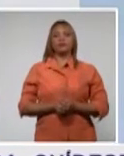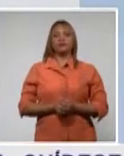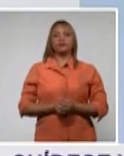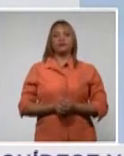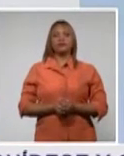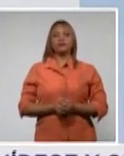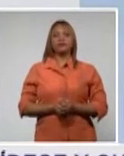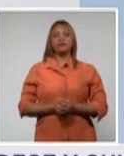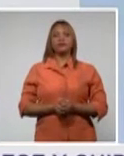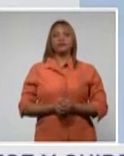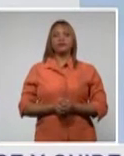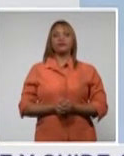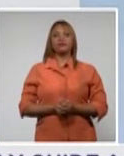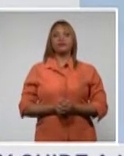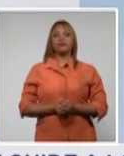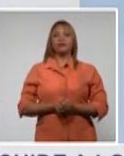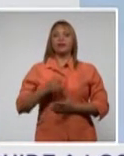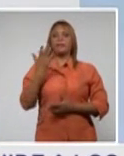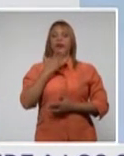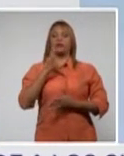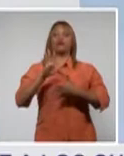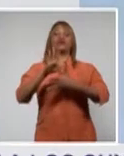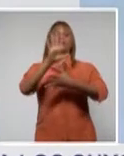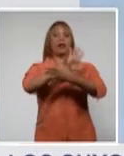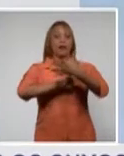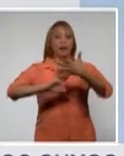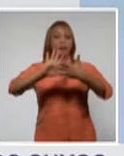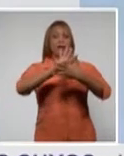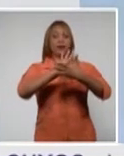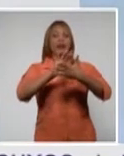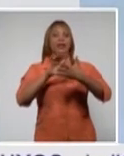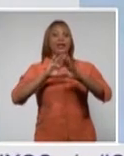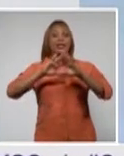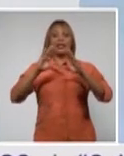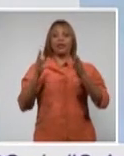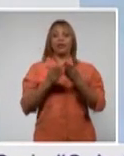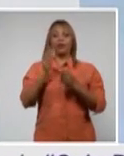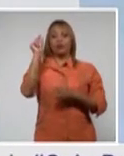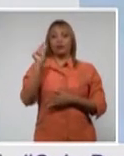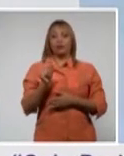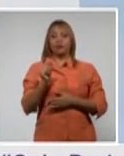160,949 new cases yesterday, for a total of